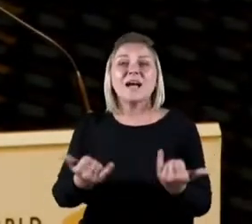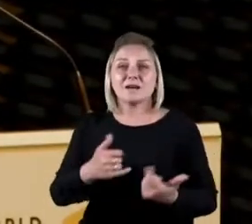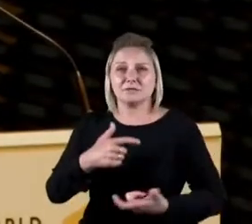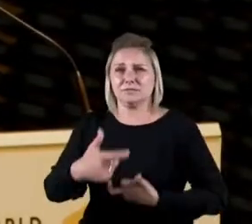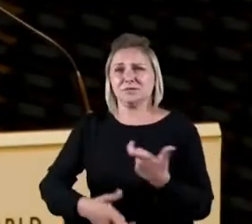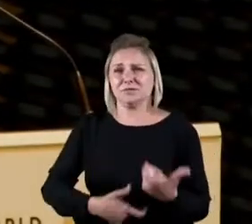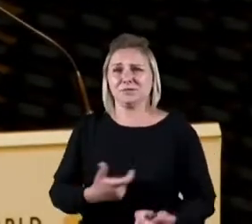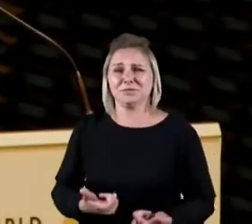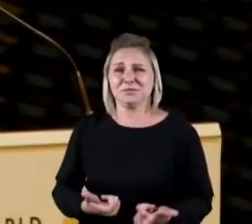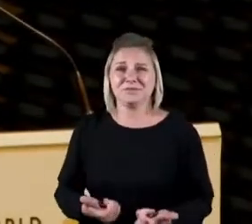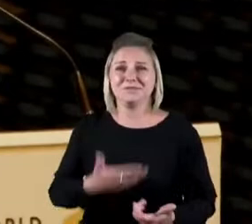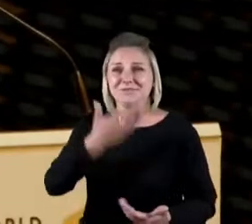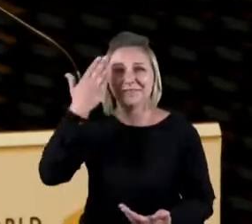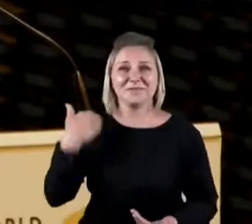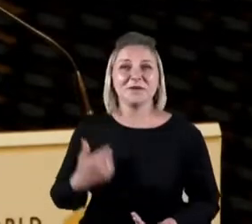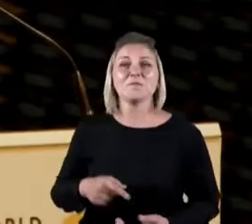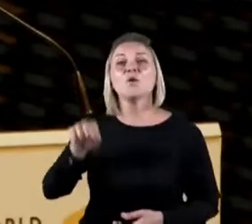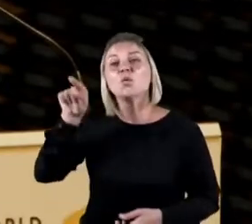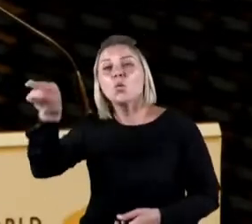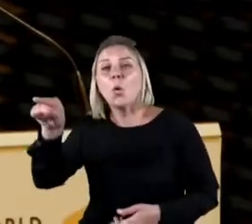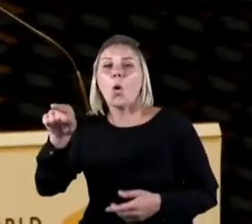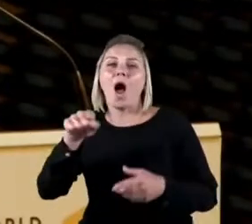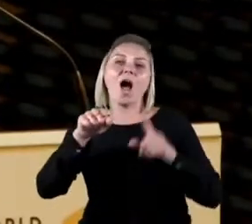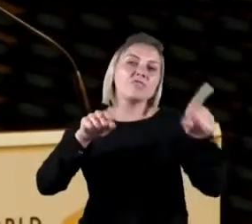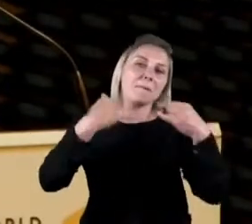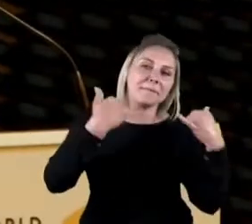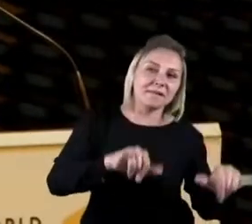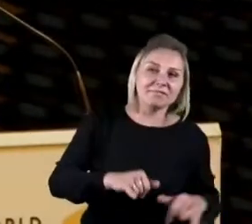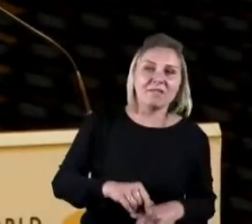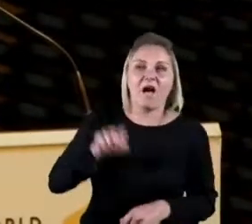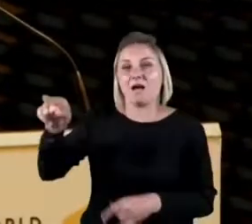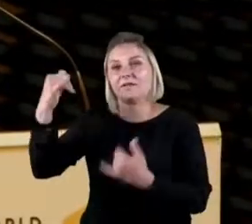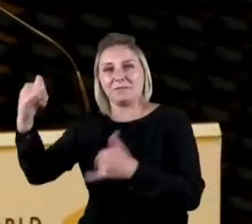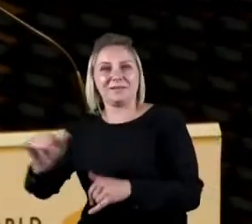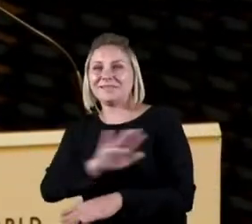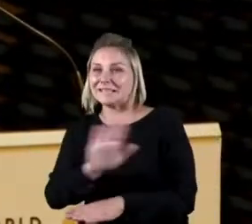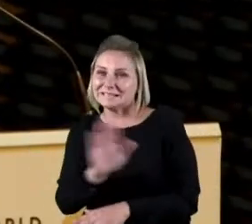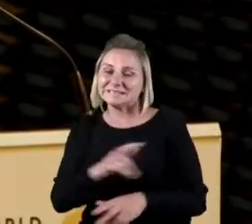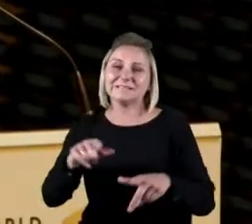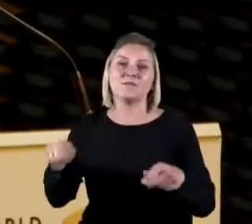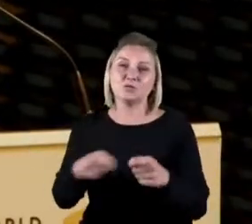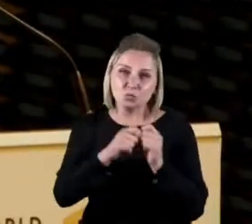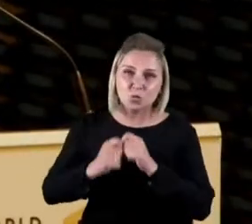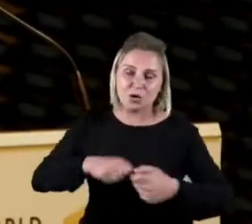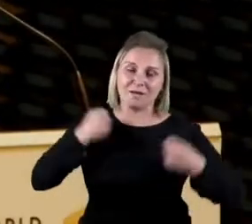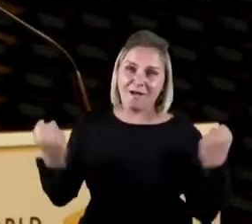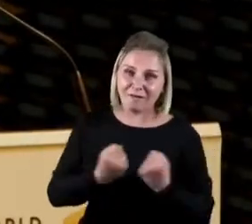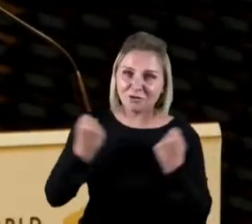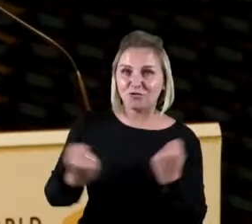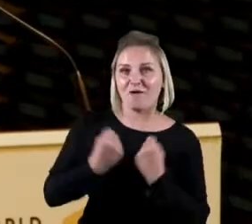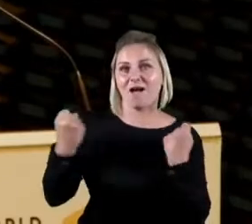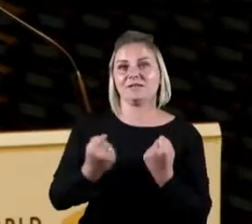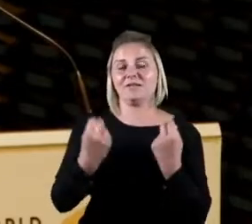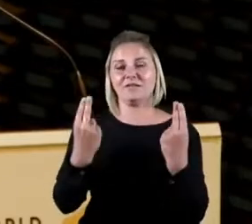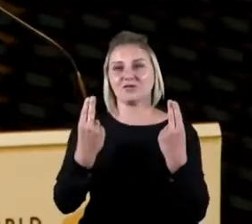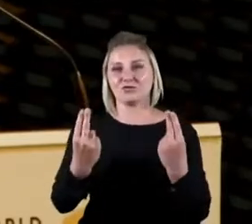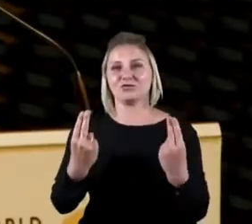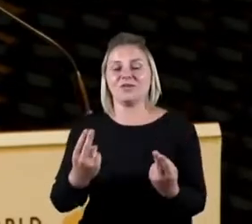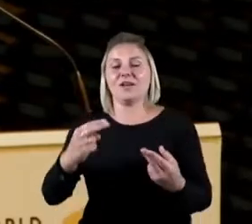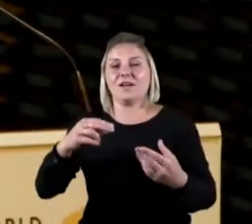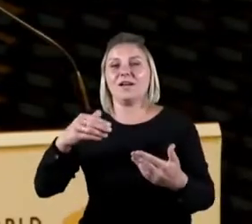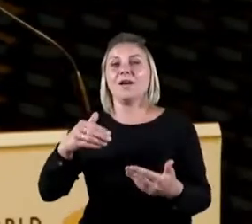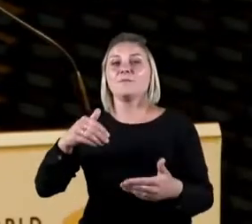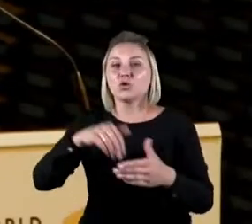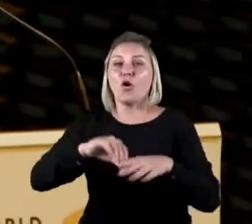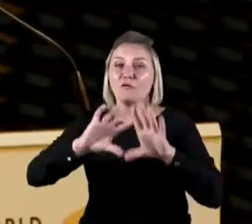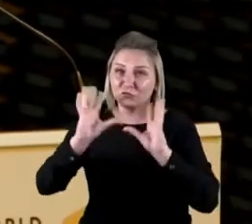together. Engagement is absolutely vital, and there are ways and means that you can engage effectively with persons with disabilities, and making sure that's done and that